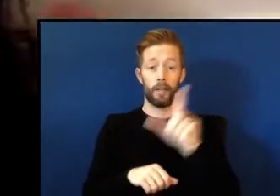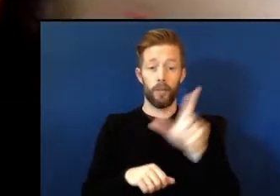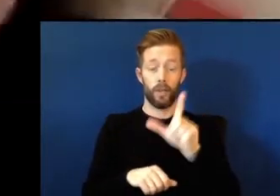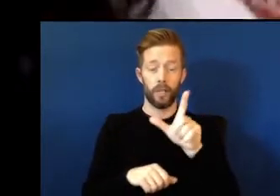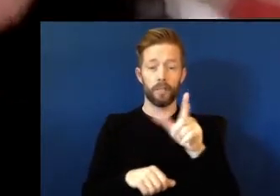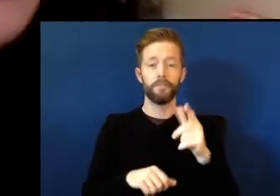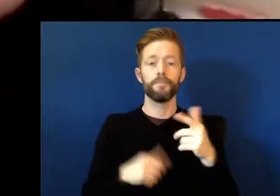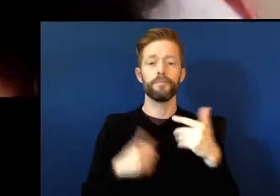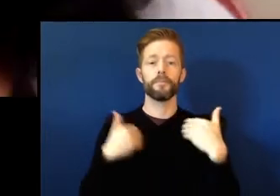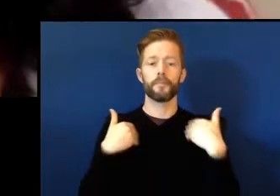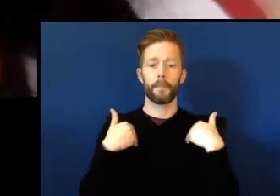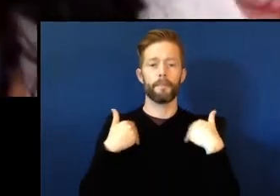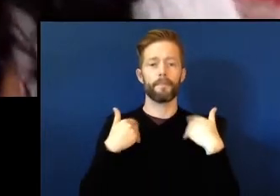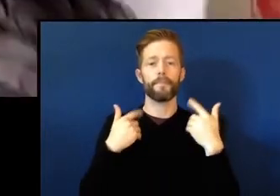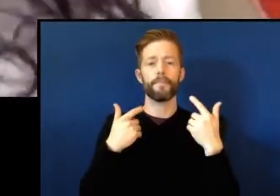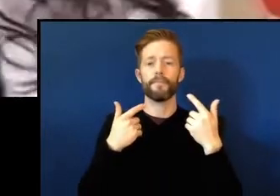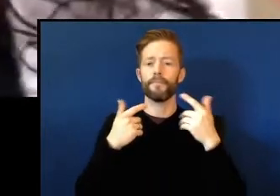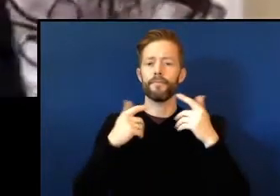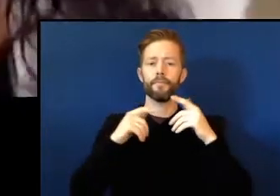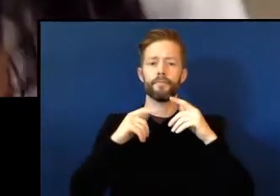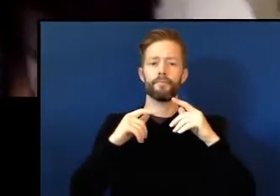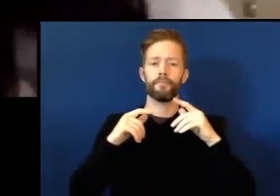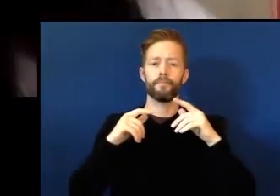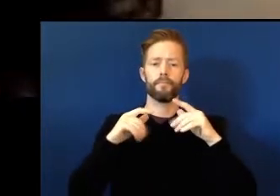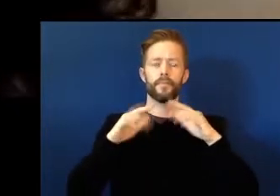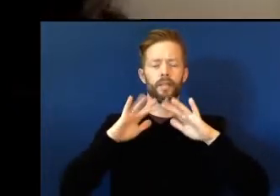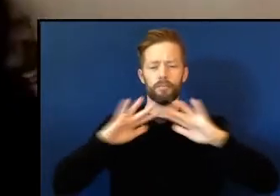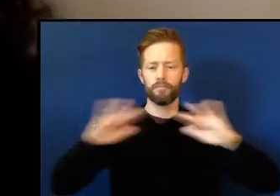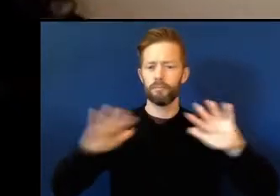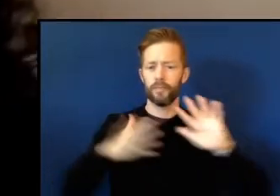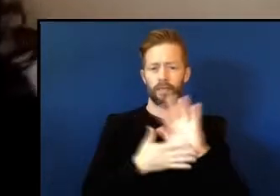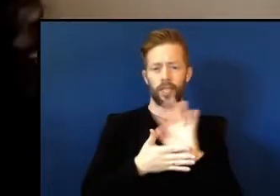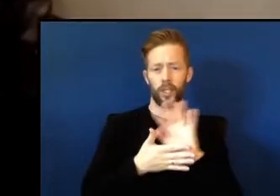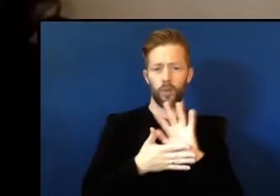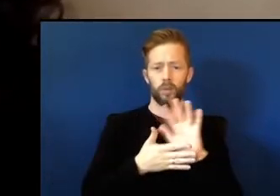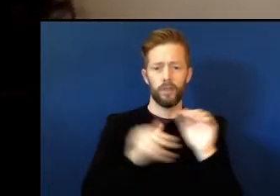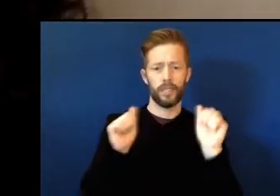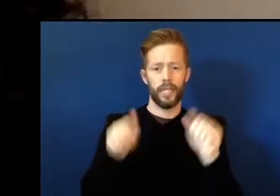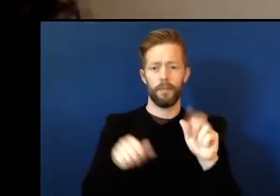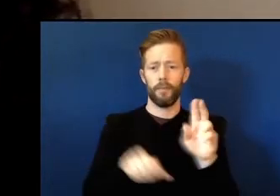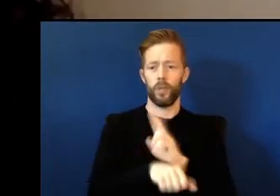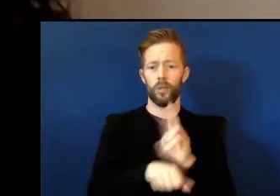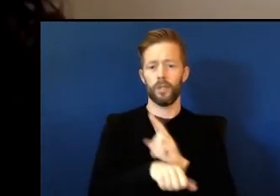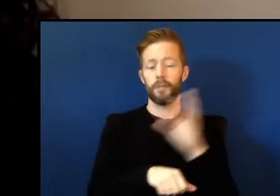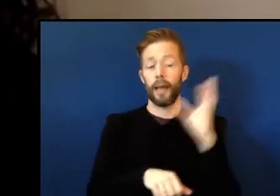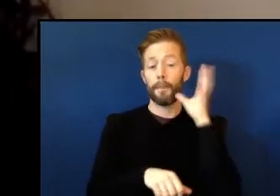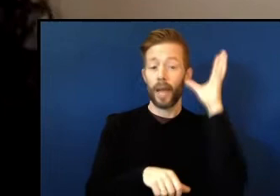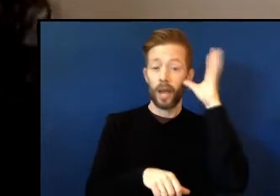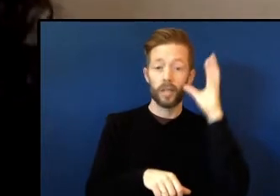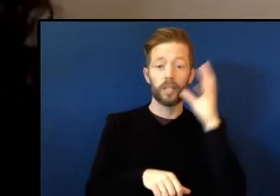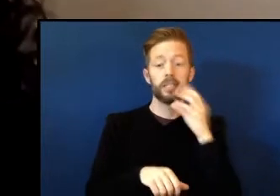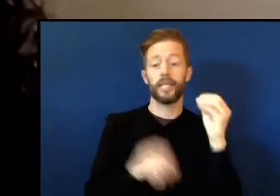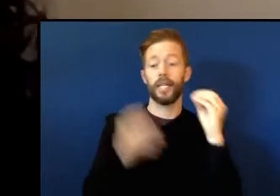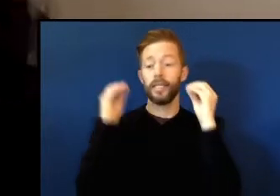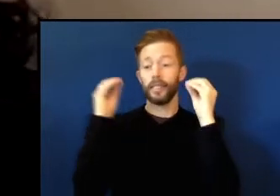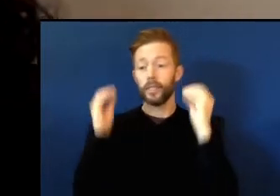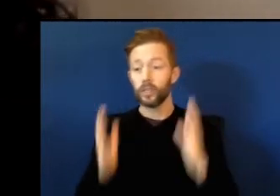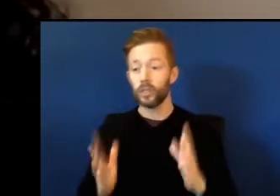a huge selection of videos that can be used by parents and by